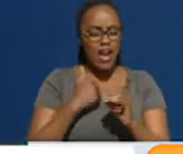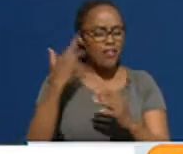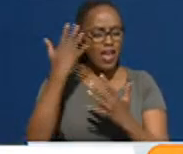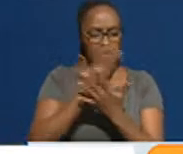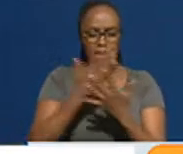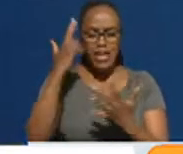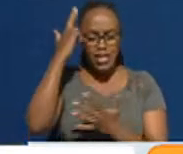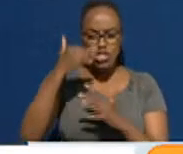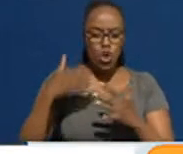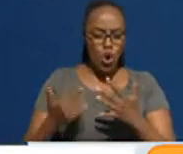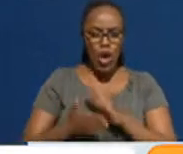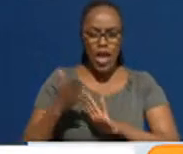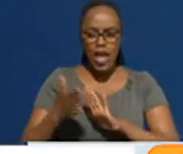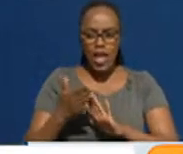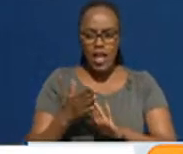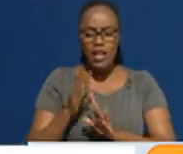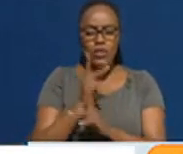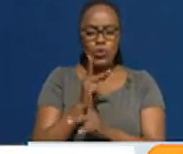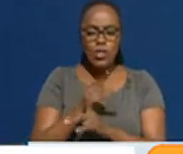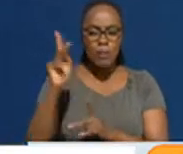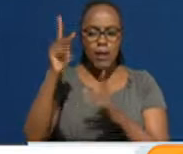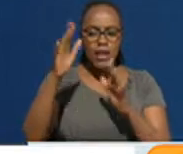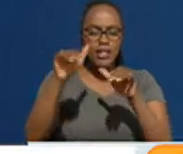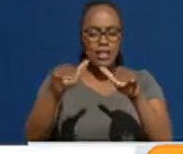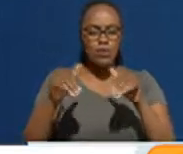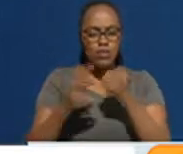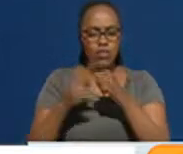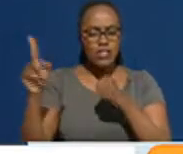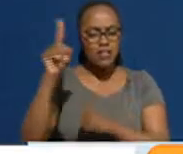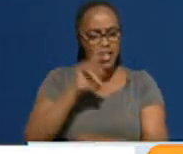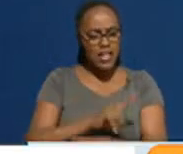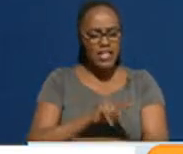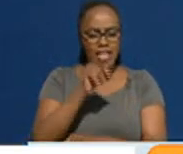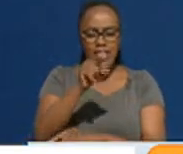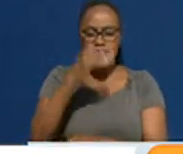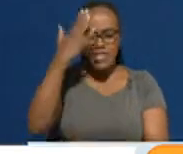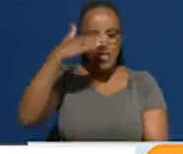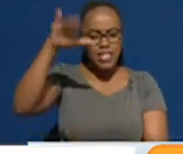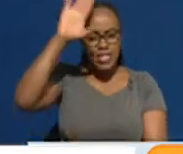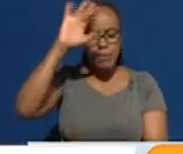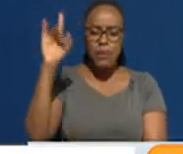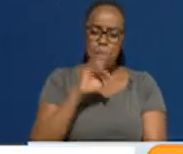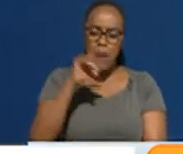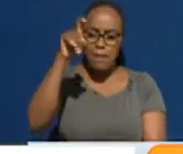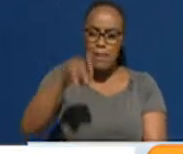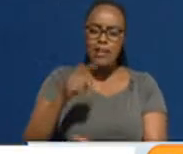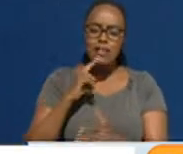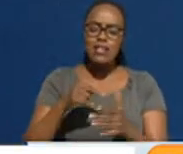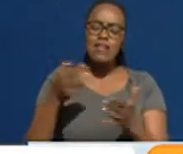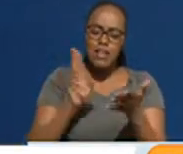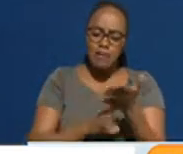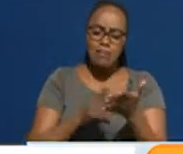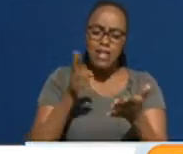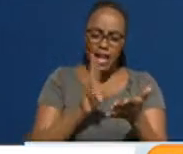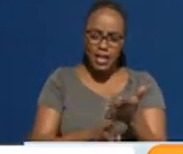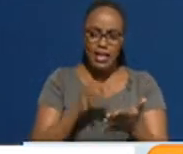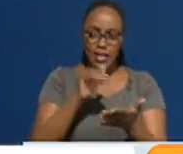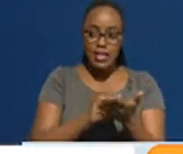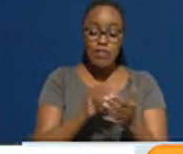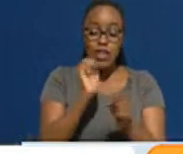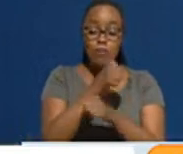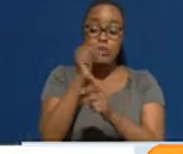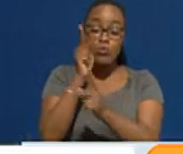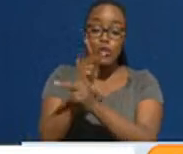there is no reason or excuse to keep Kenyans waiting for 7 days. It is extremely disappointing, I must say so, and I will say so and repeat. You can't